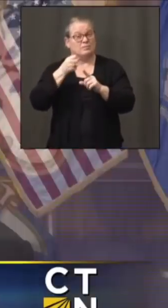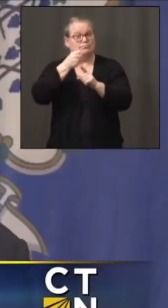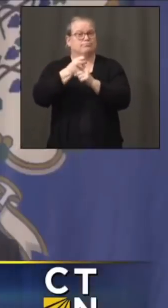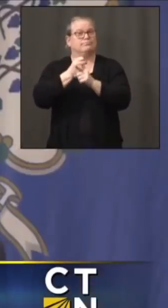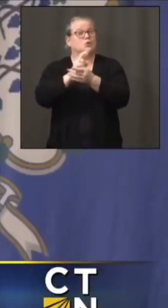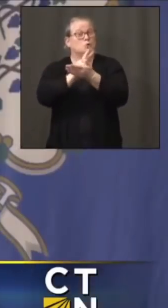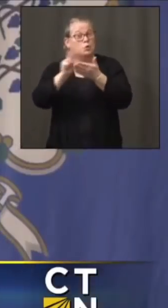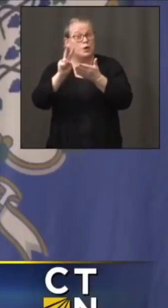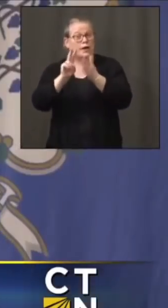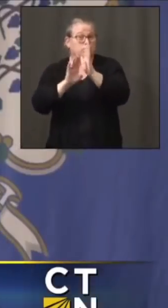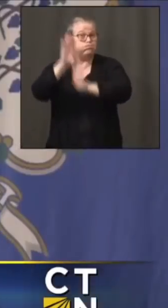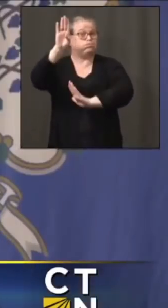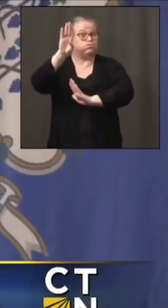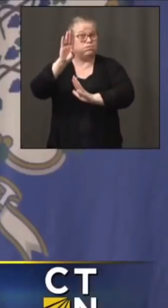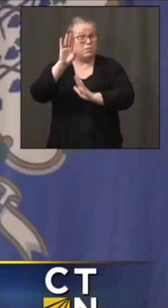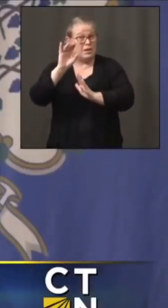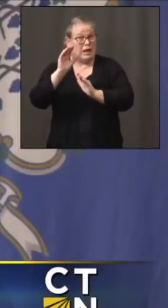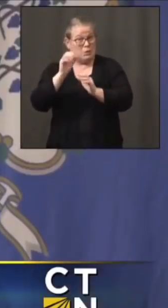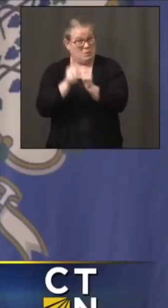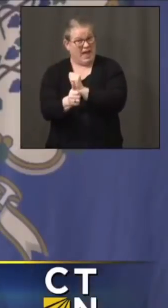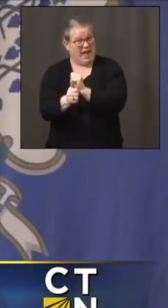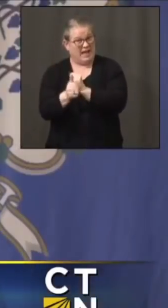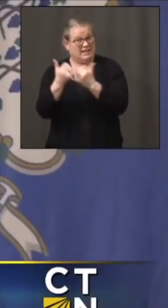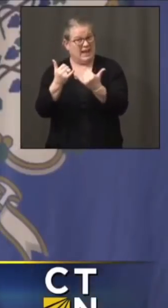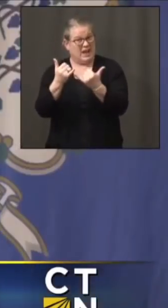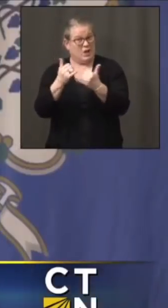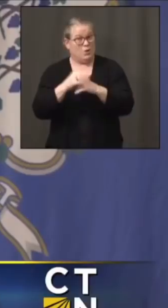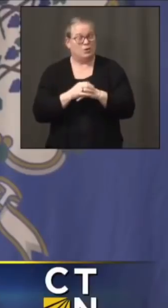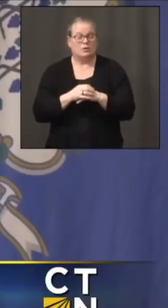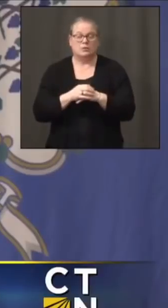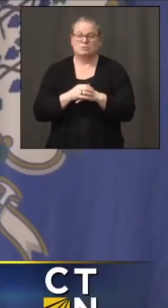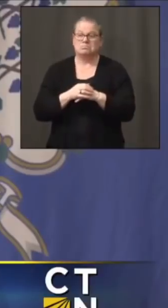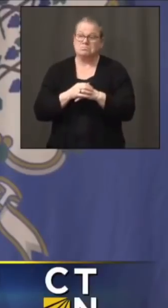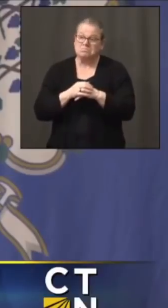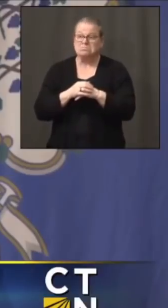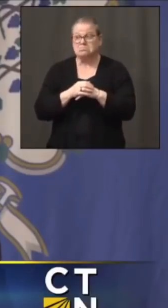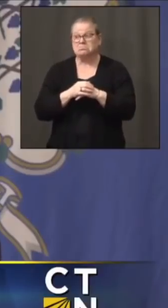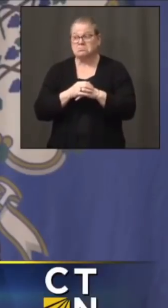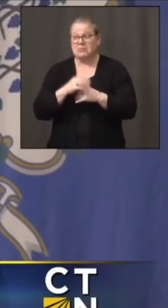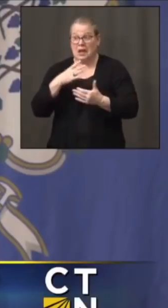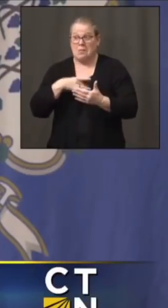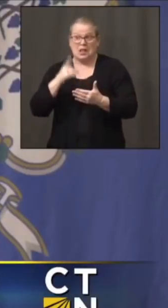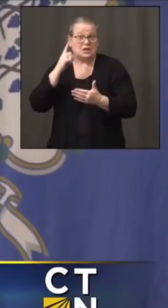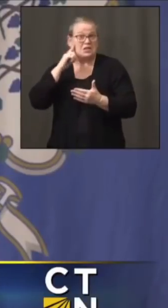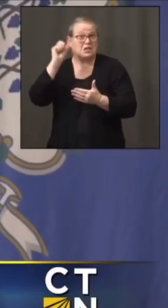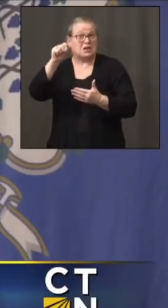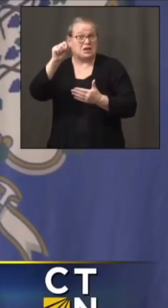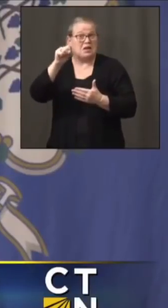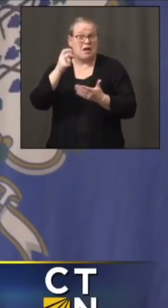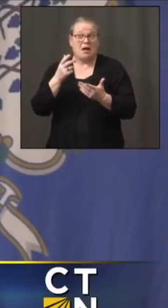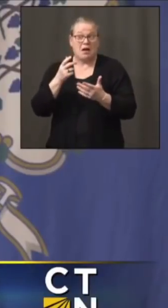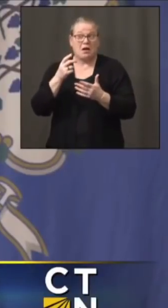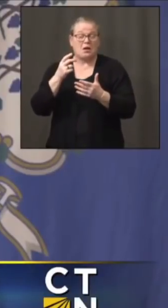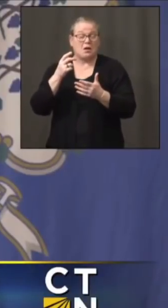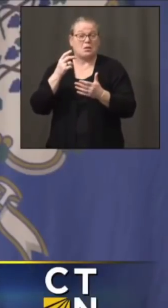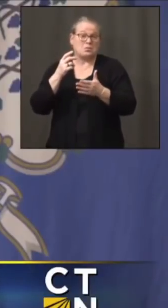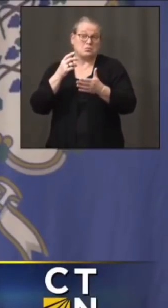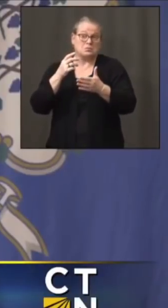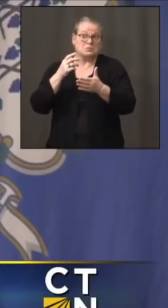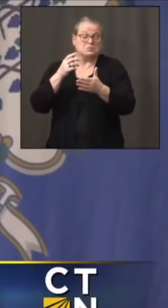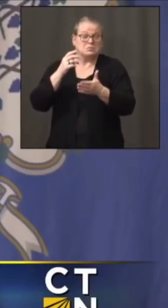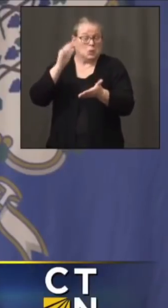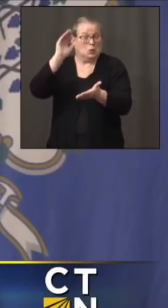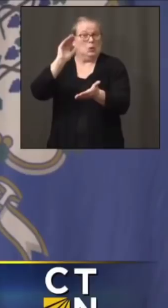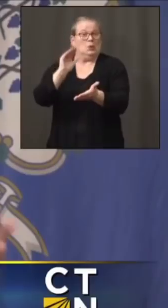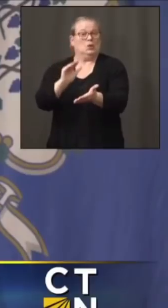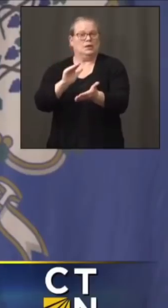I'd like to think we're getting near the end of that. Then we had Black Friday. Now we've coming up with another round of holidays. So, but